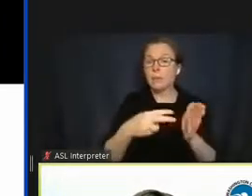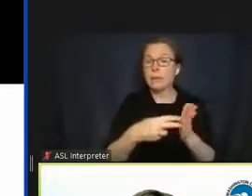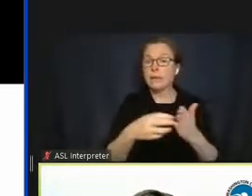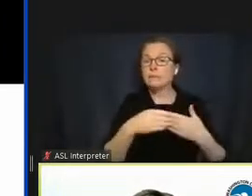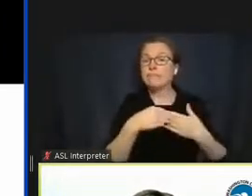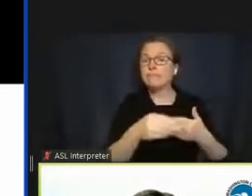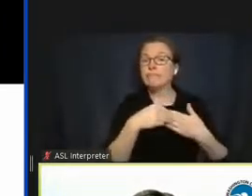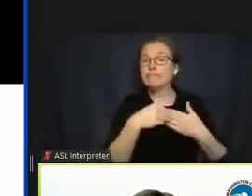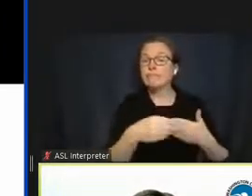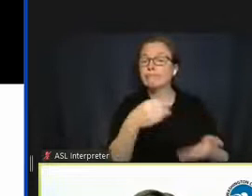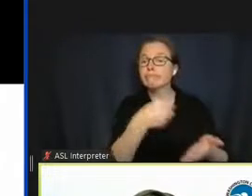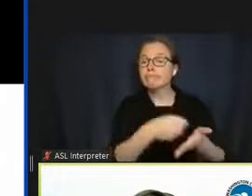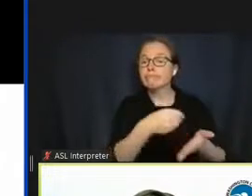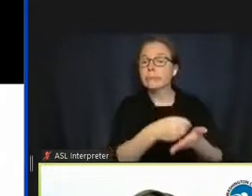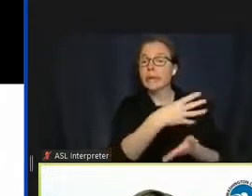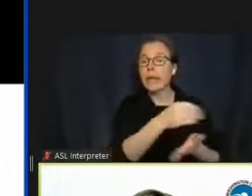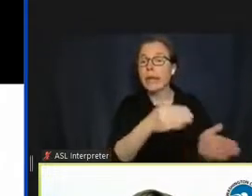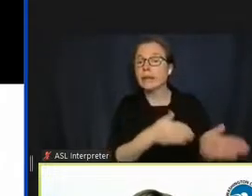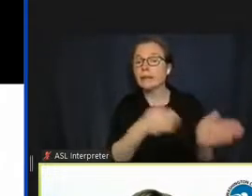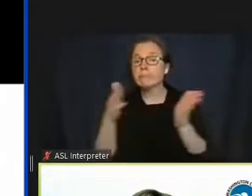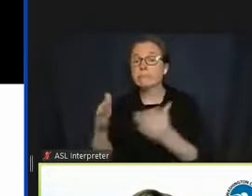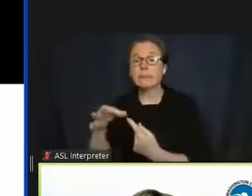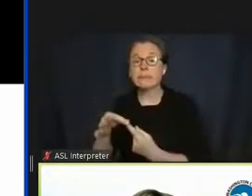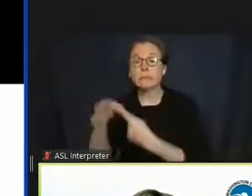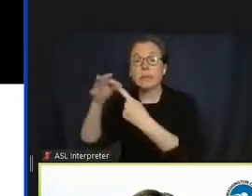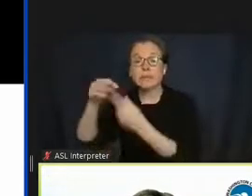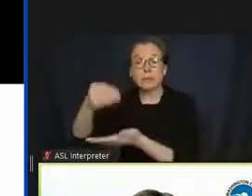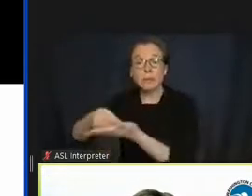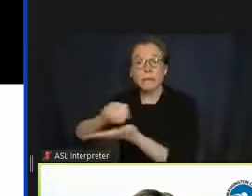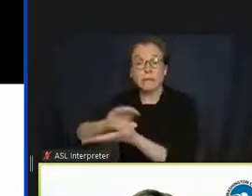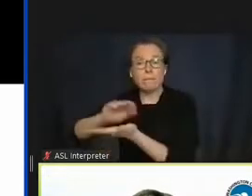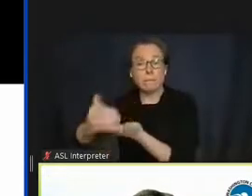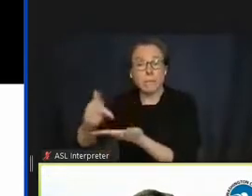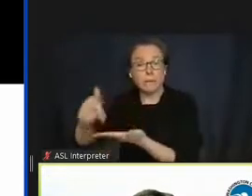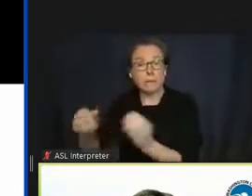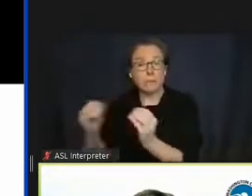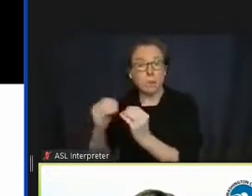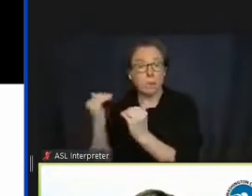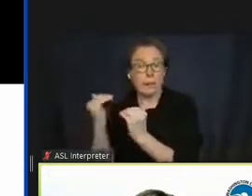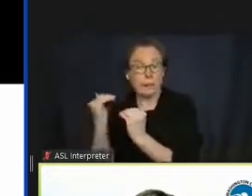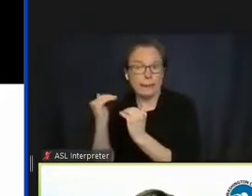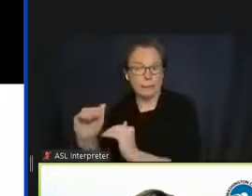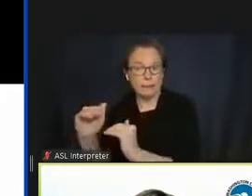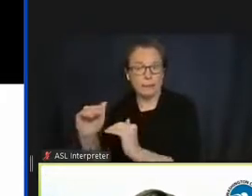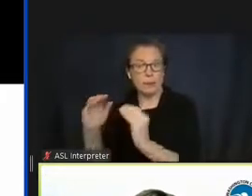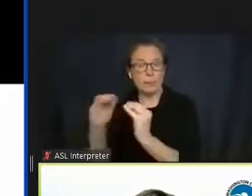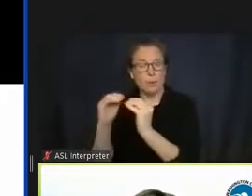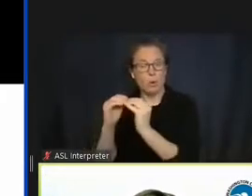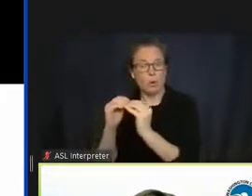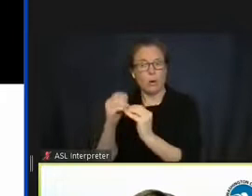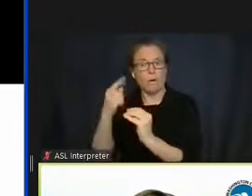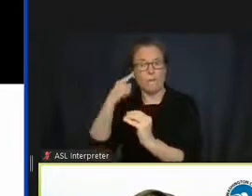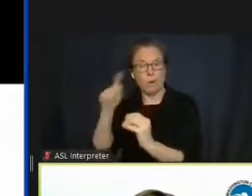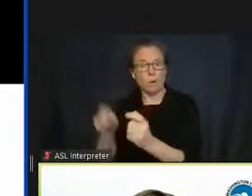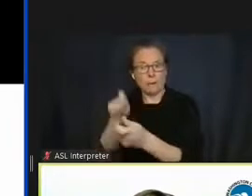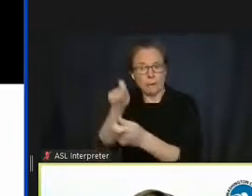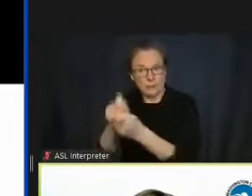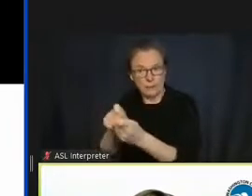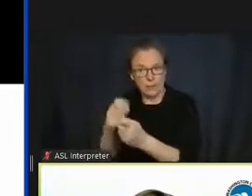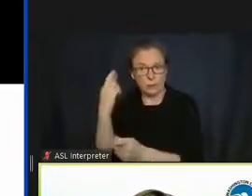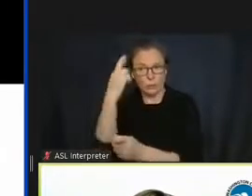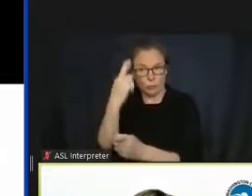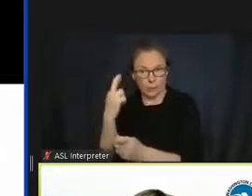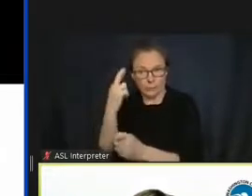budget, and special funds, which are often restricted or dedicated for specific